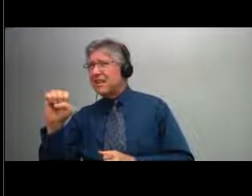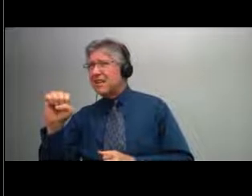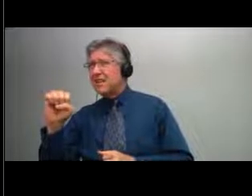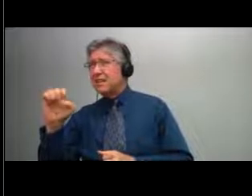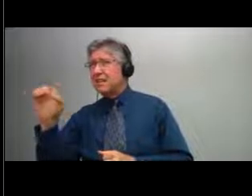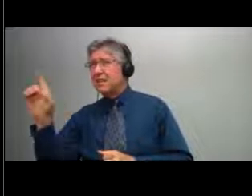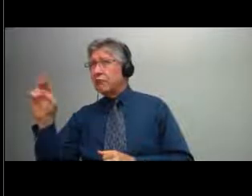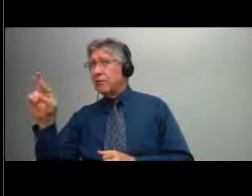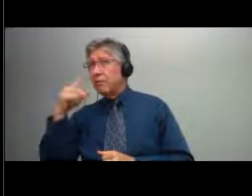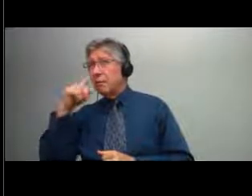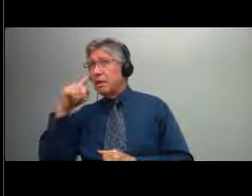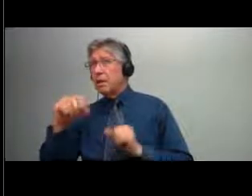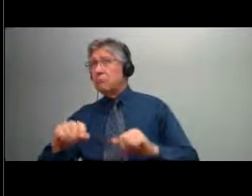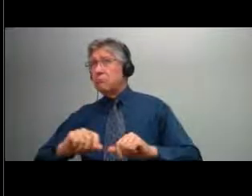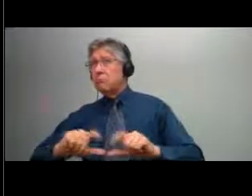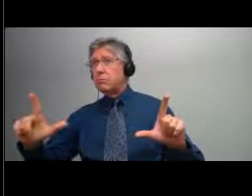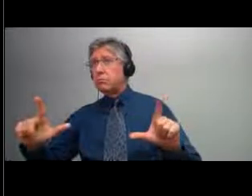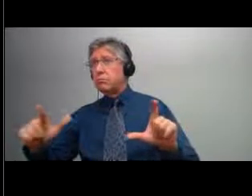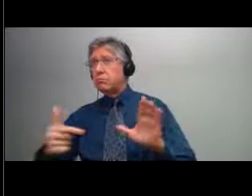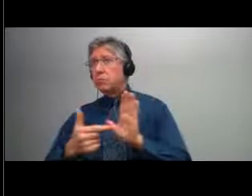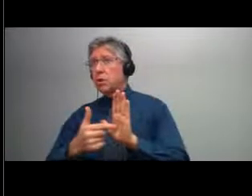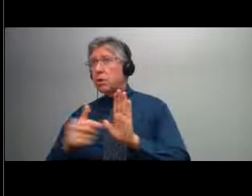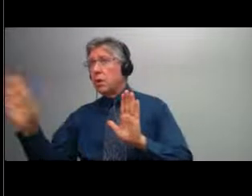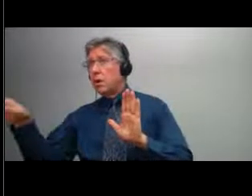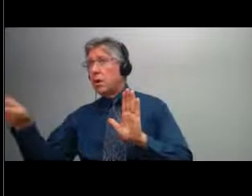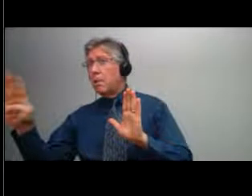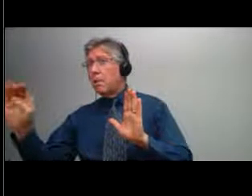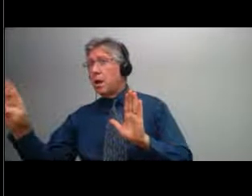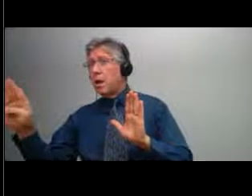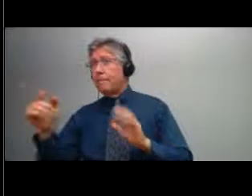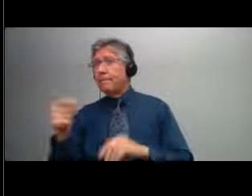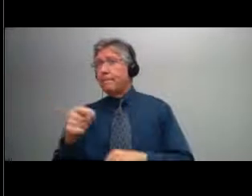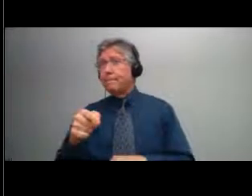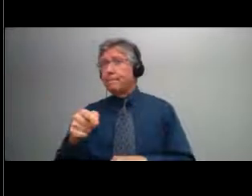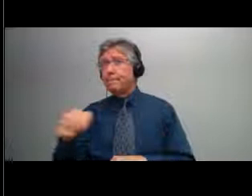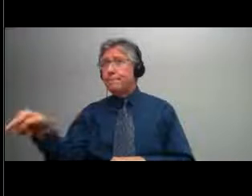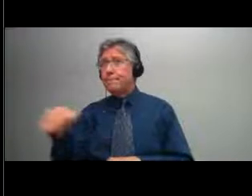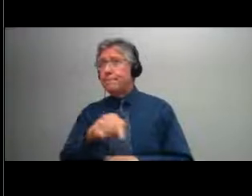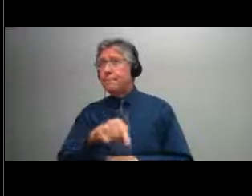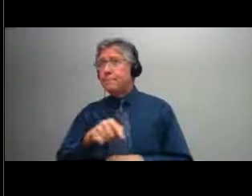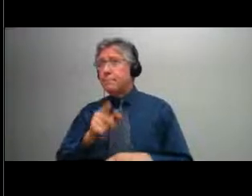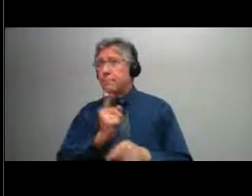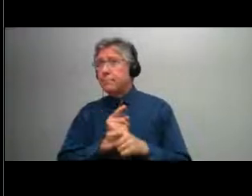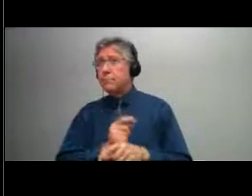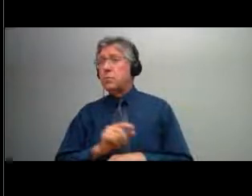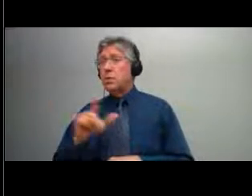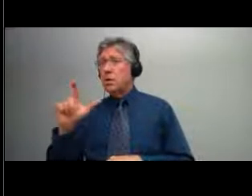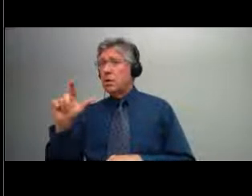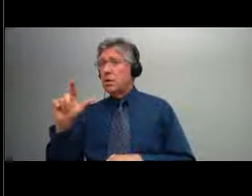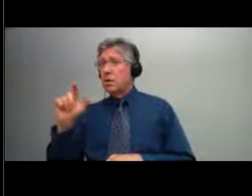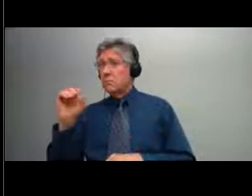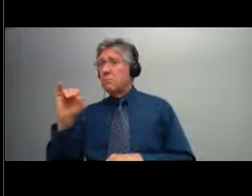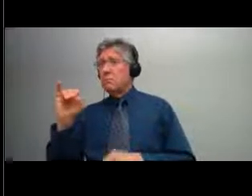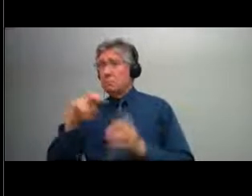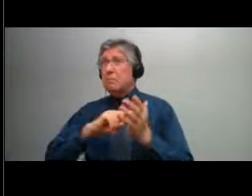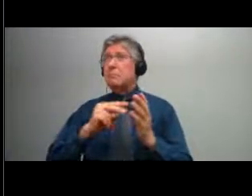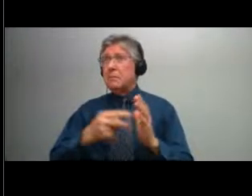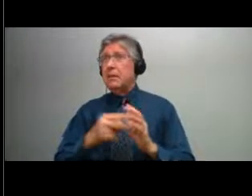area, Bob? I think if she's talking about Loisdale Drive,